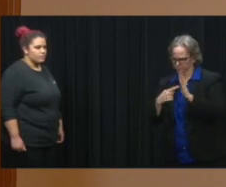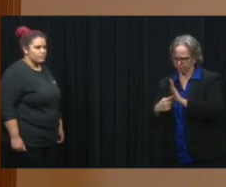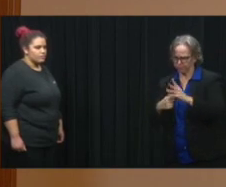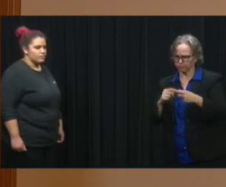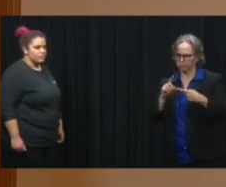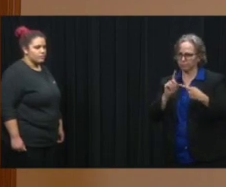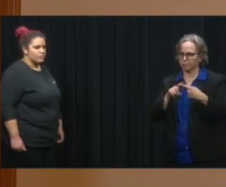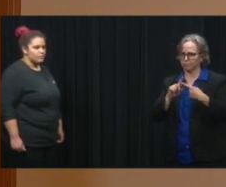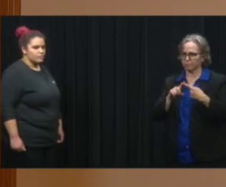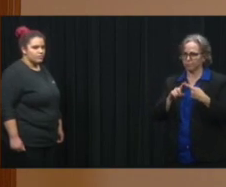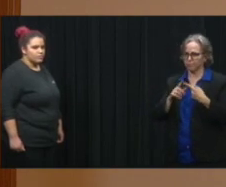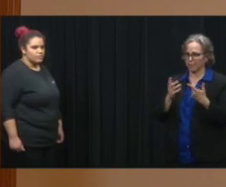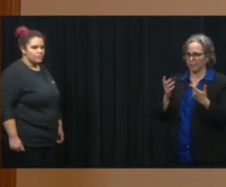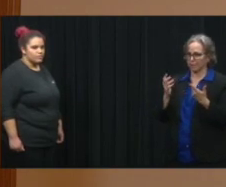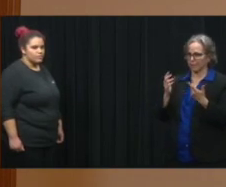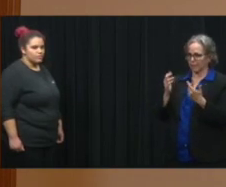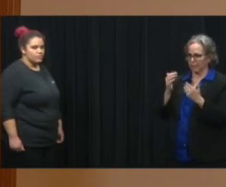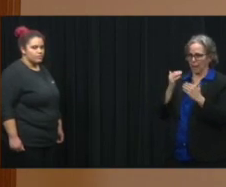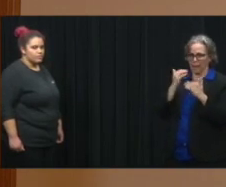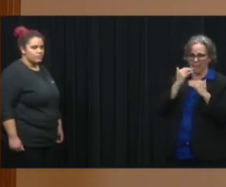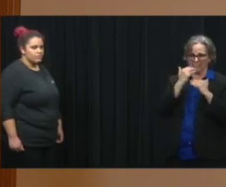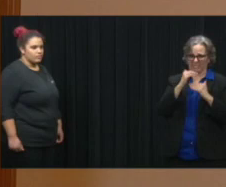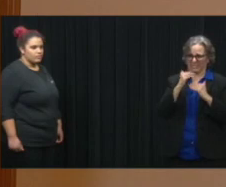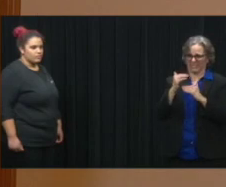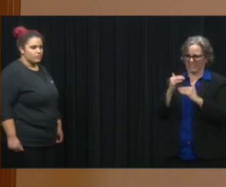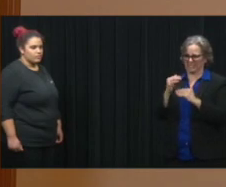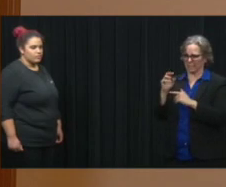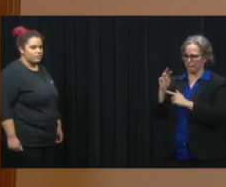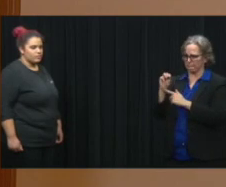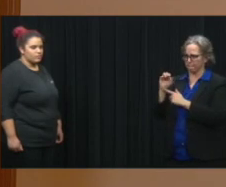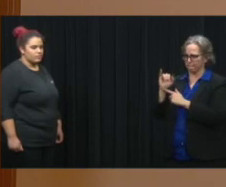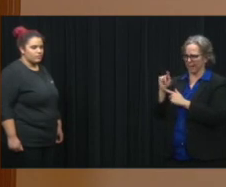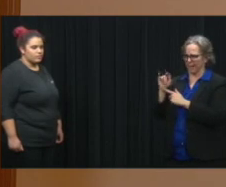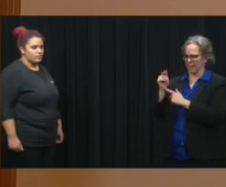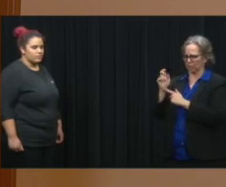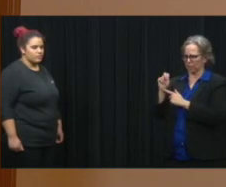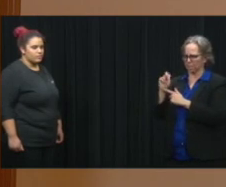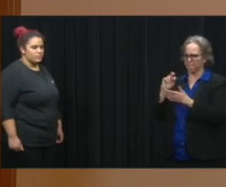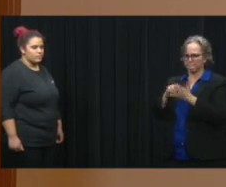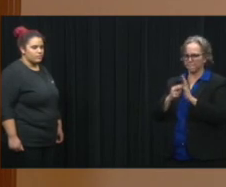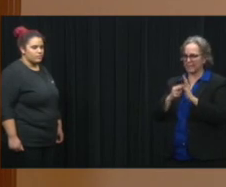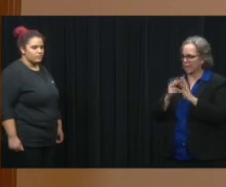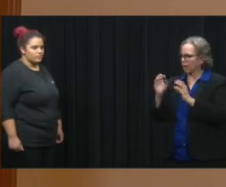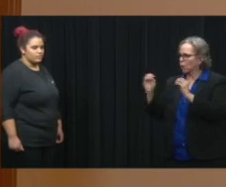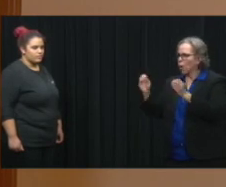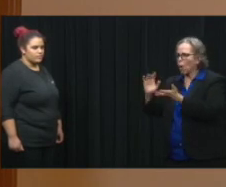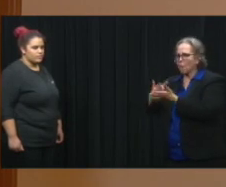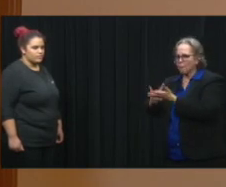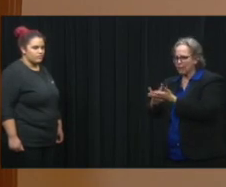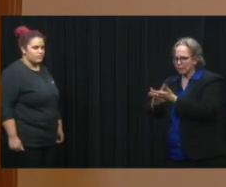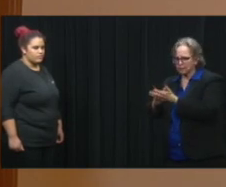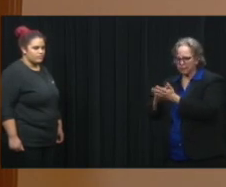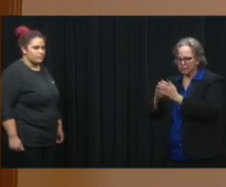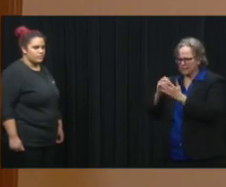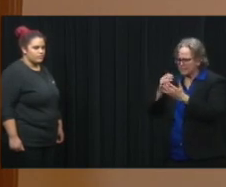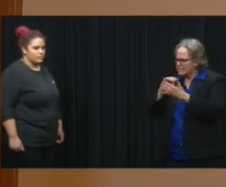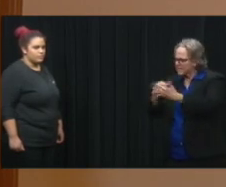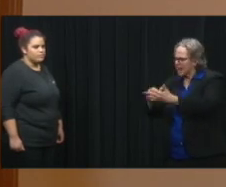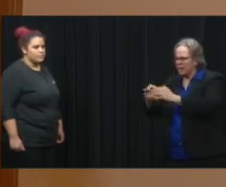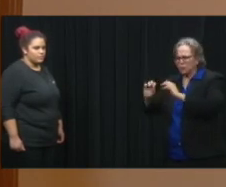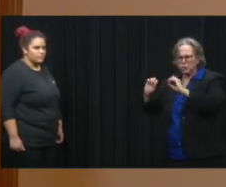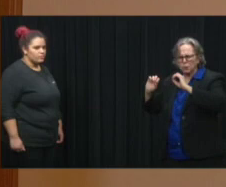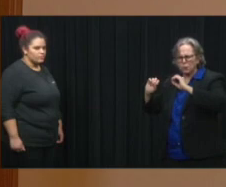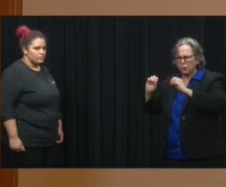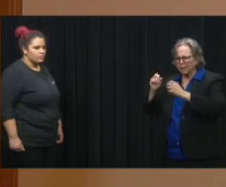mitigation strategies, those non-pharmacologic interventions, which have been fairly well studied, but it's very variable based on how